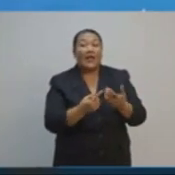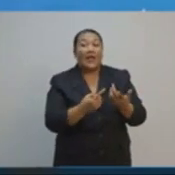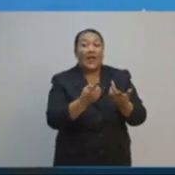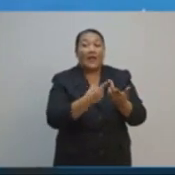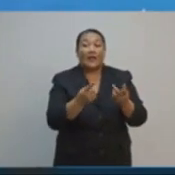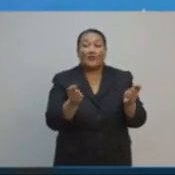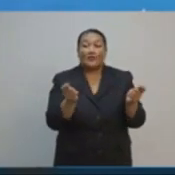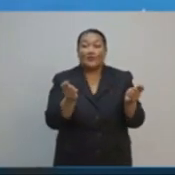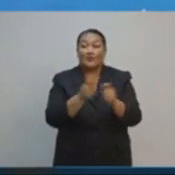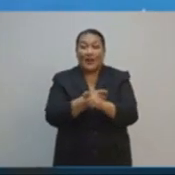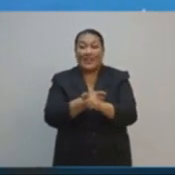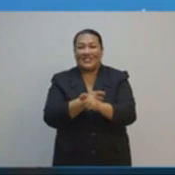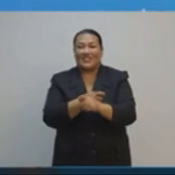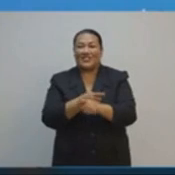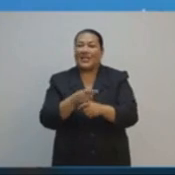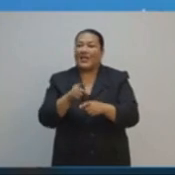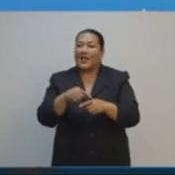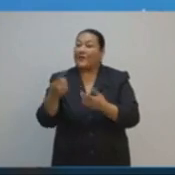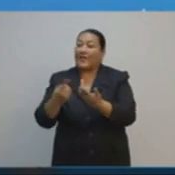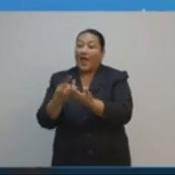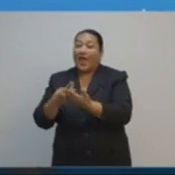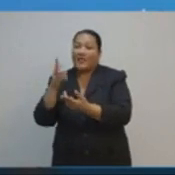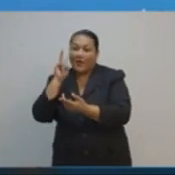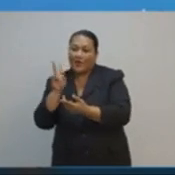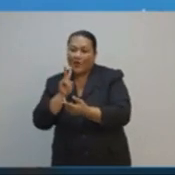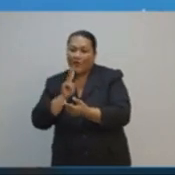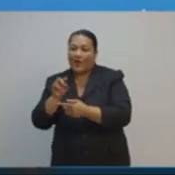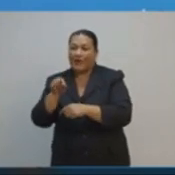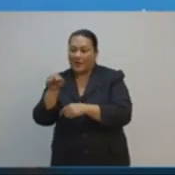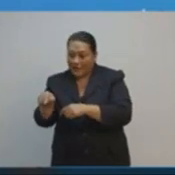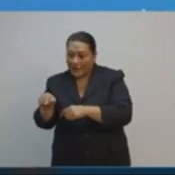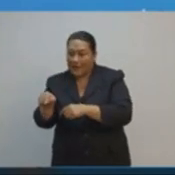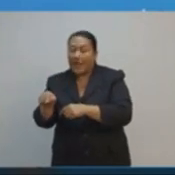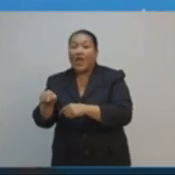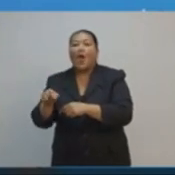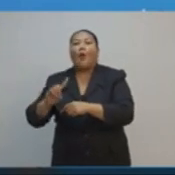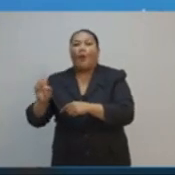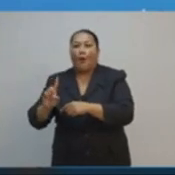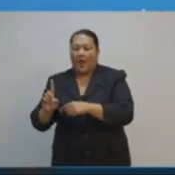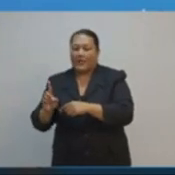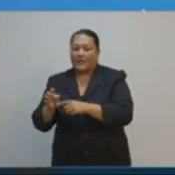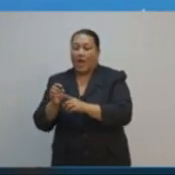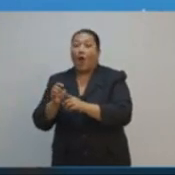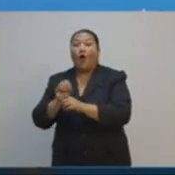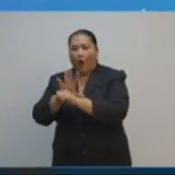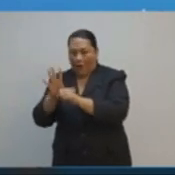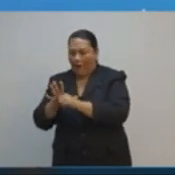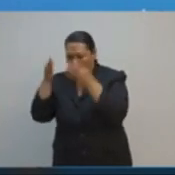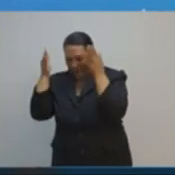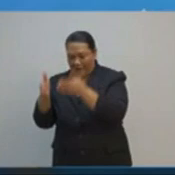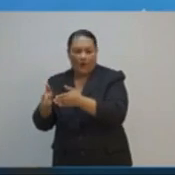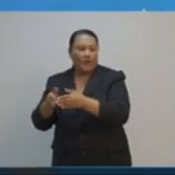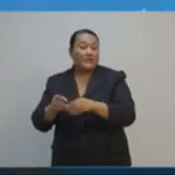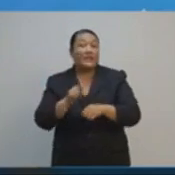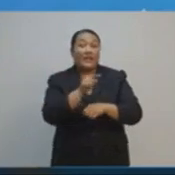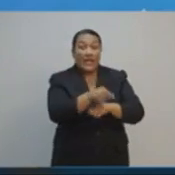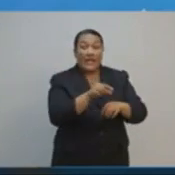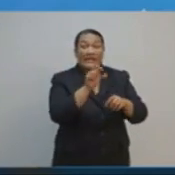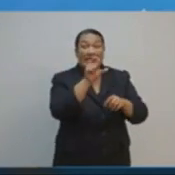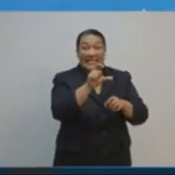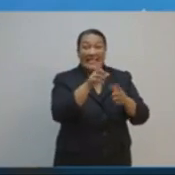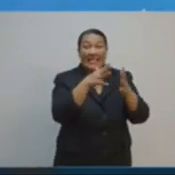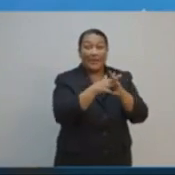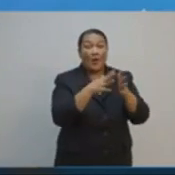after COVID patients. As we go through this transition period in the next few days, we will continue to provide